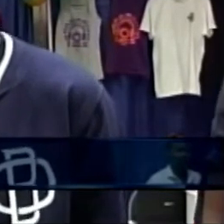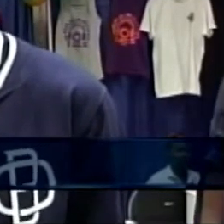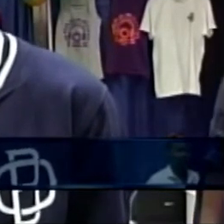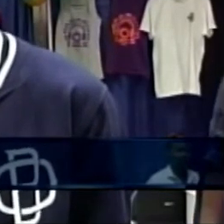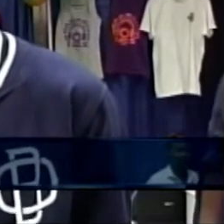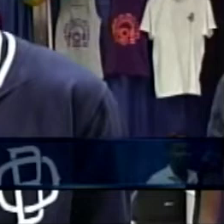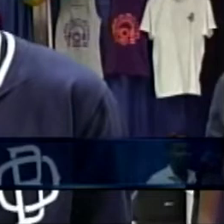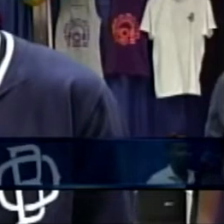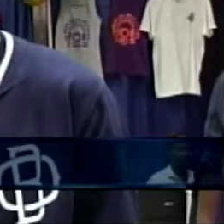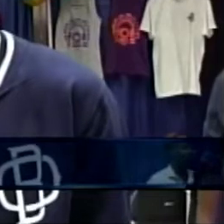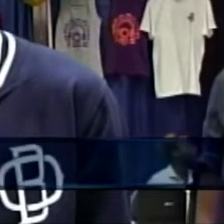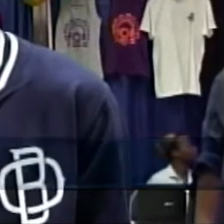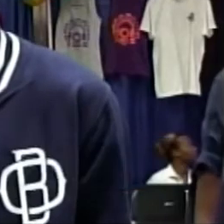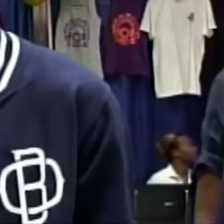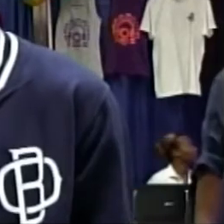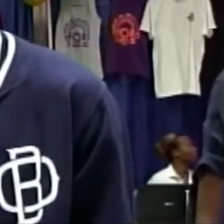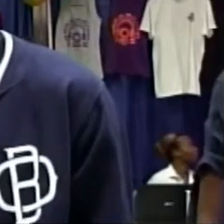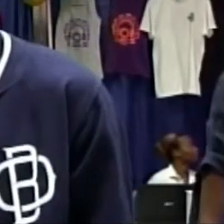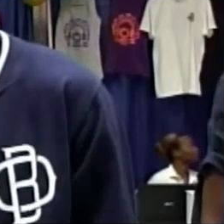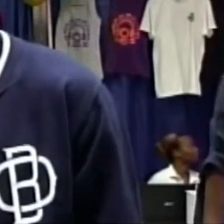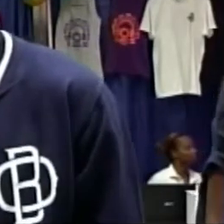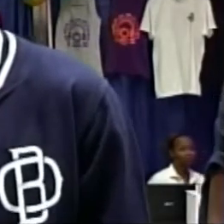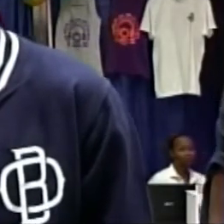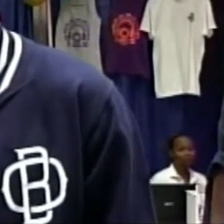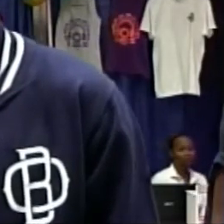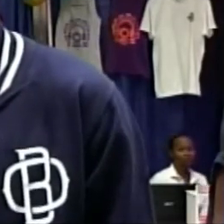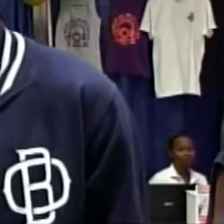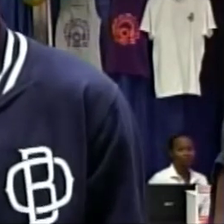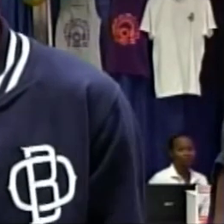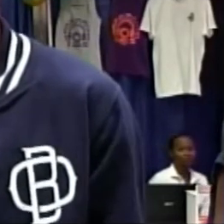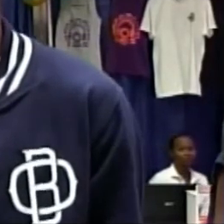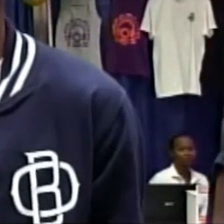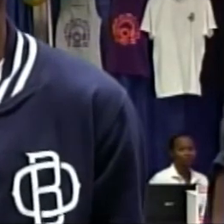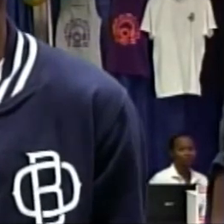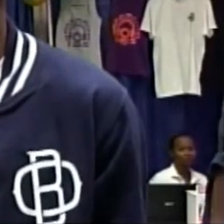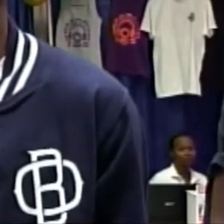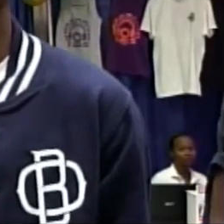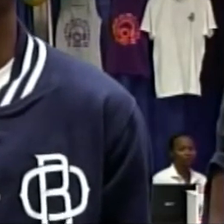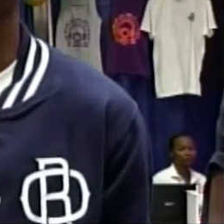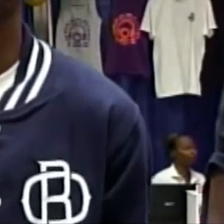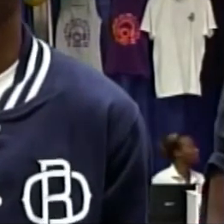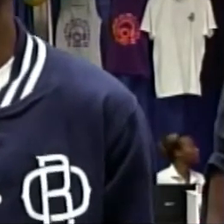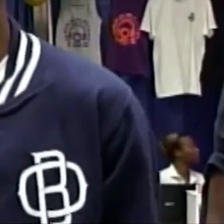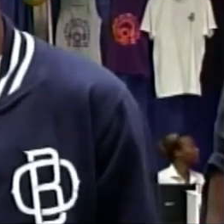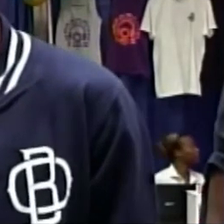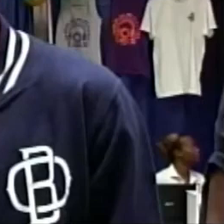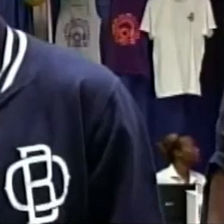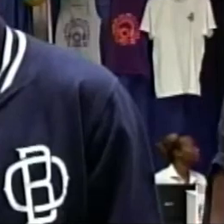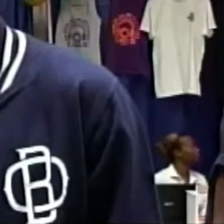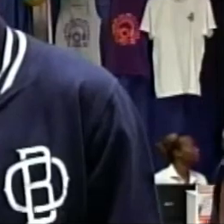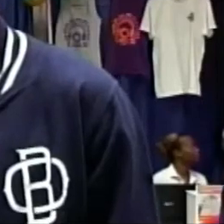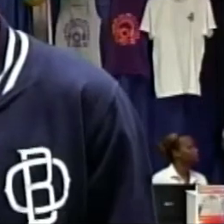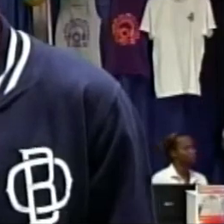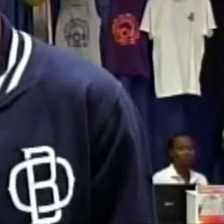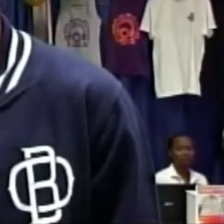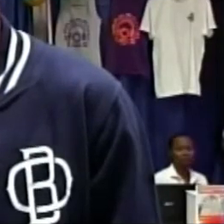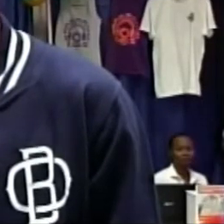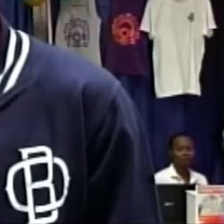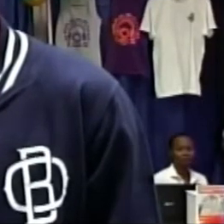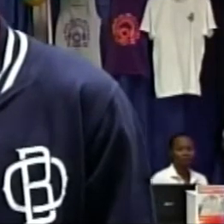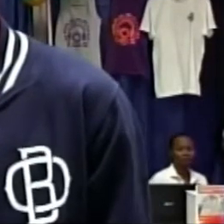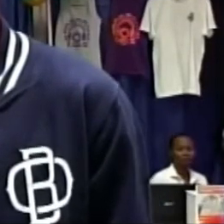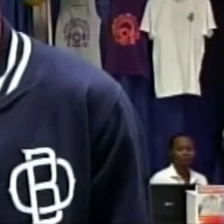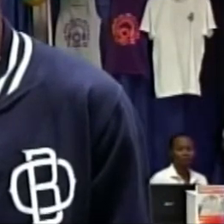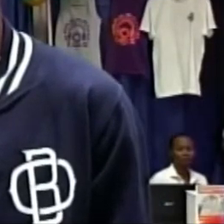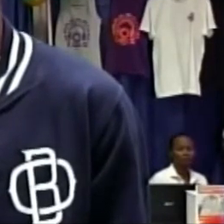able to see it, because a lot of the work we do graphic design wise is with young businesses, and we're just